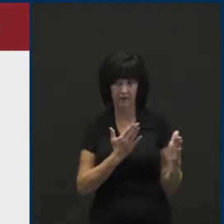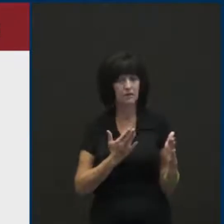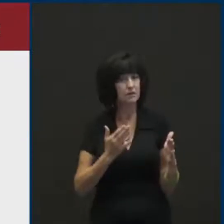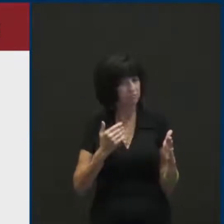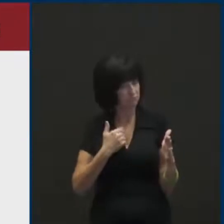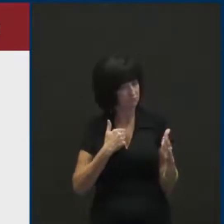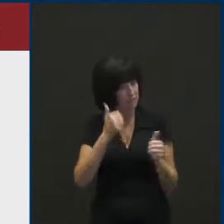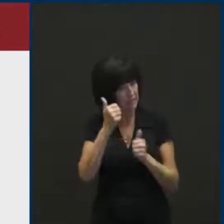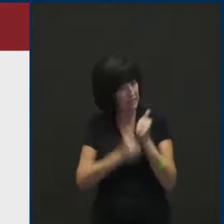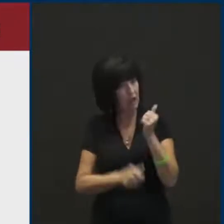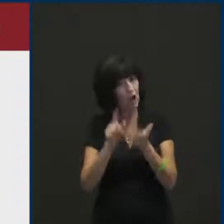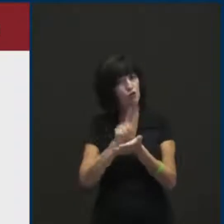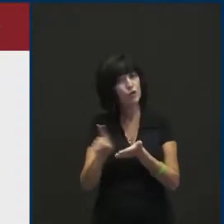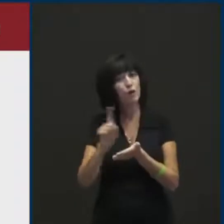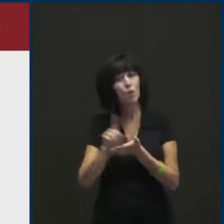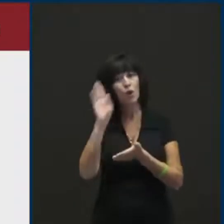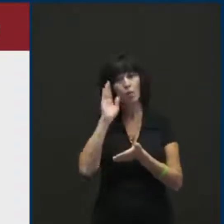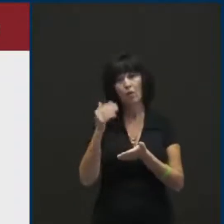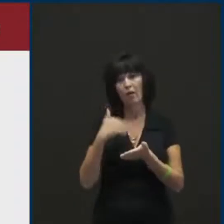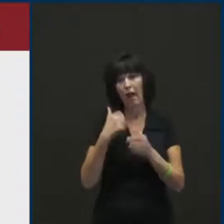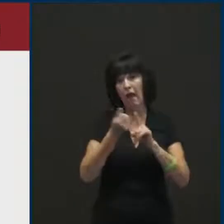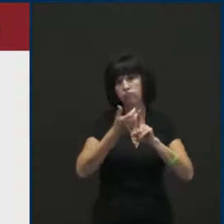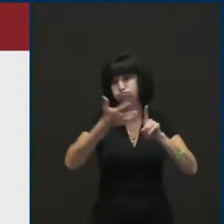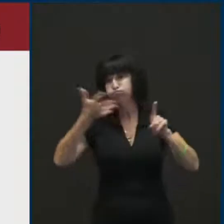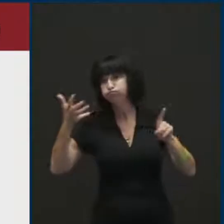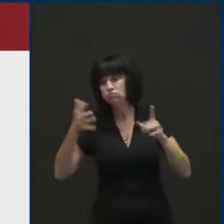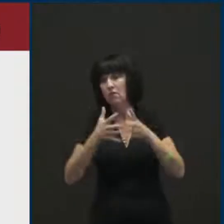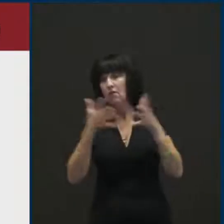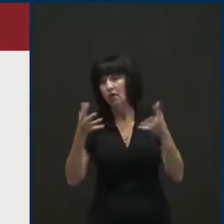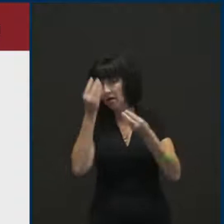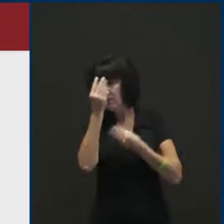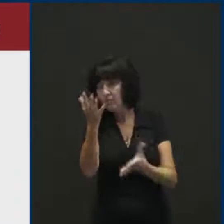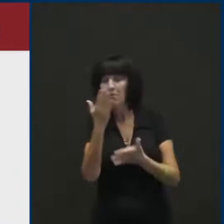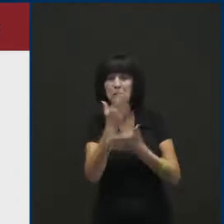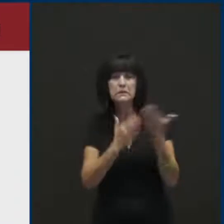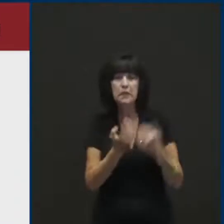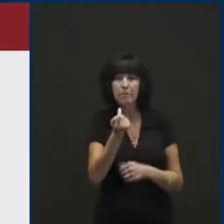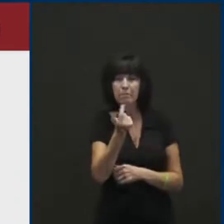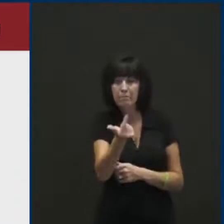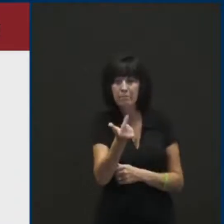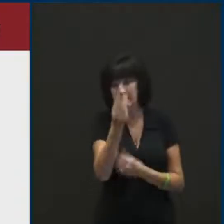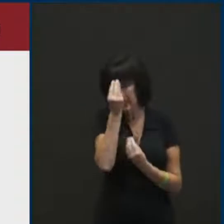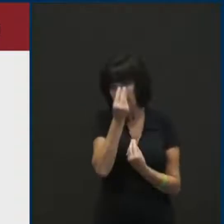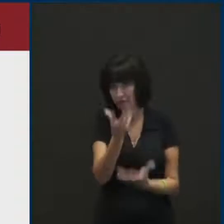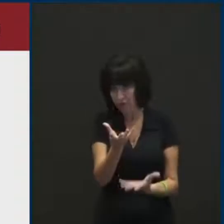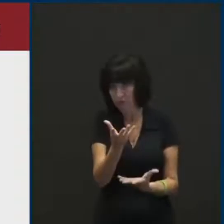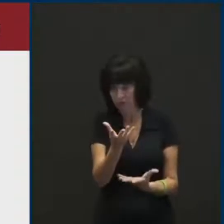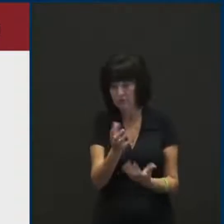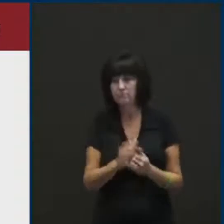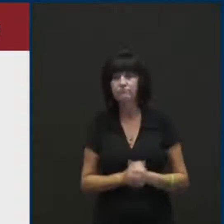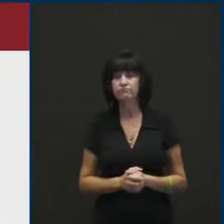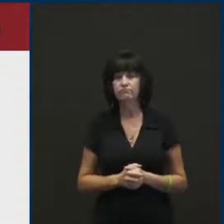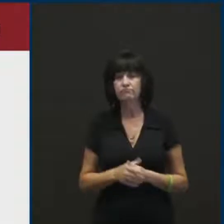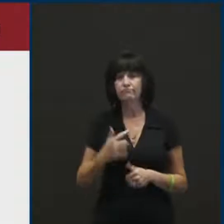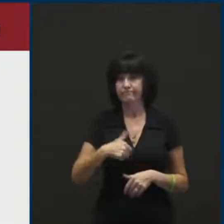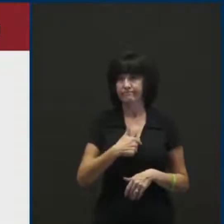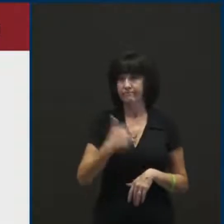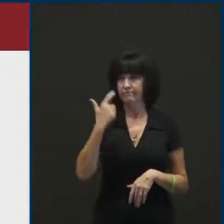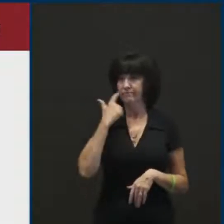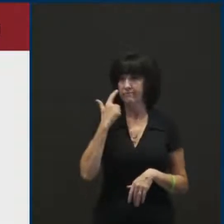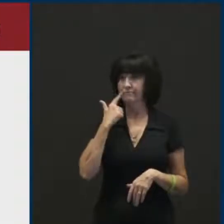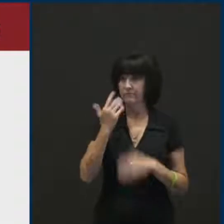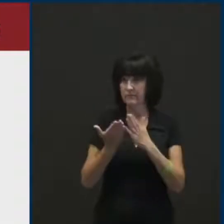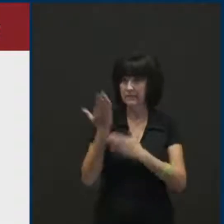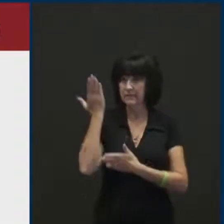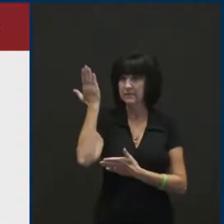Some weeks we'll have more to share than others, but we did submit to Centers for Disease